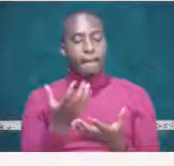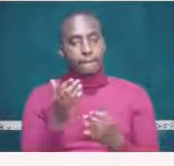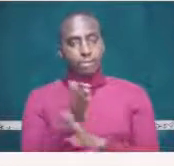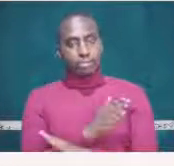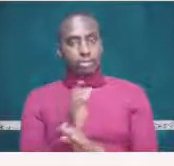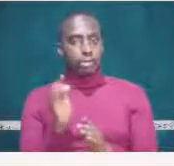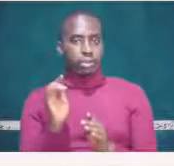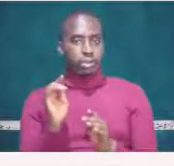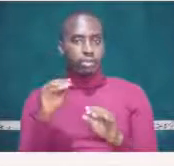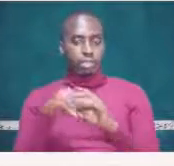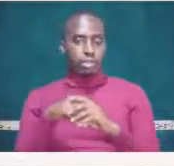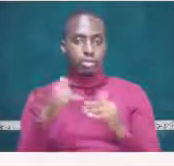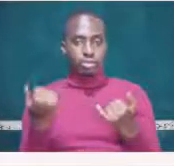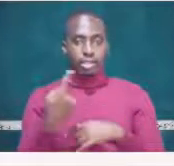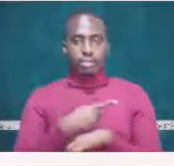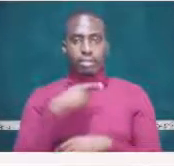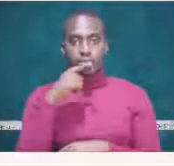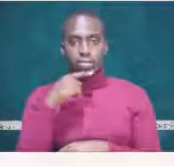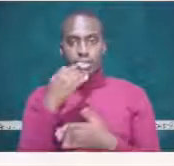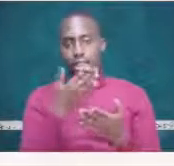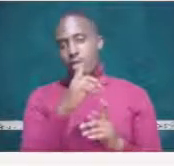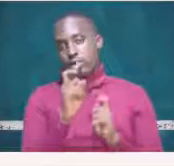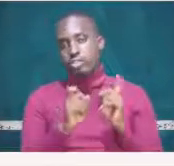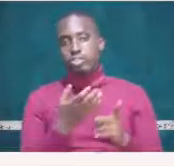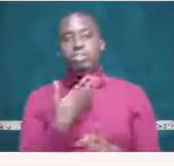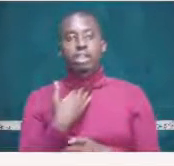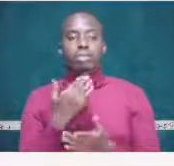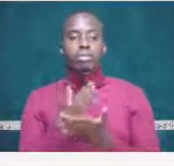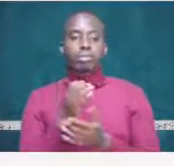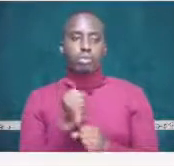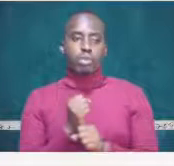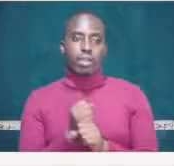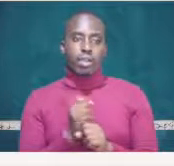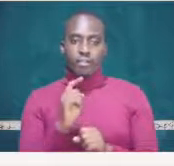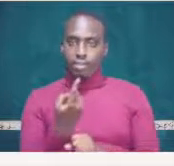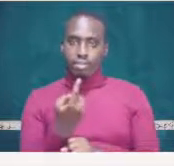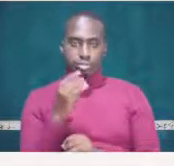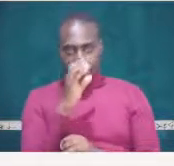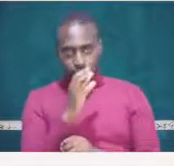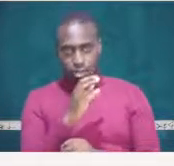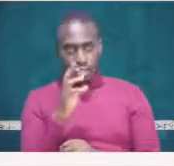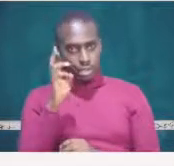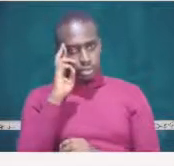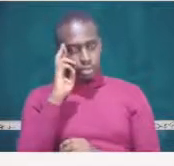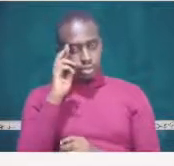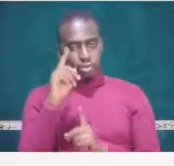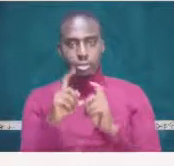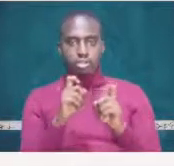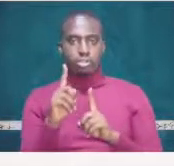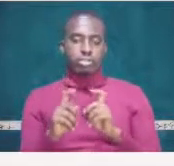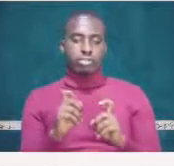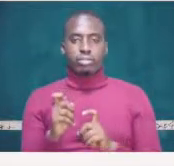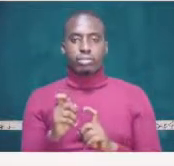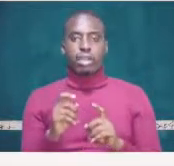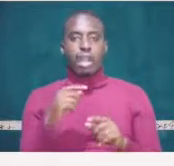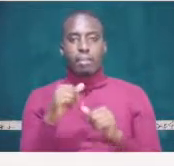to today's lesson, there are questions that I want us to do, first work out, revision questions